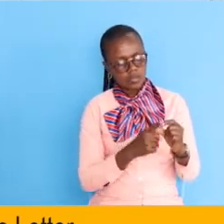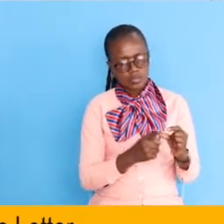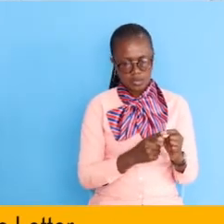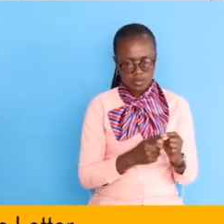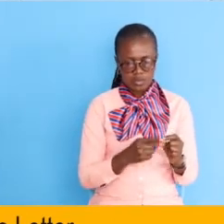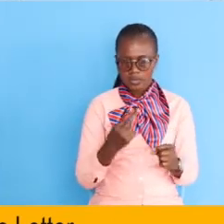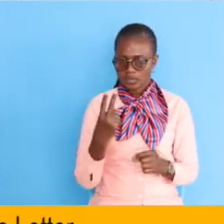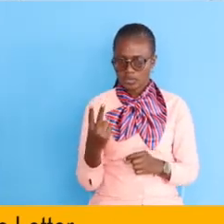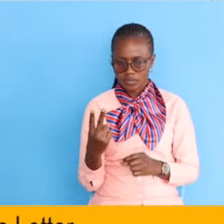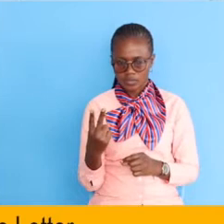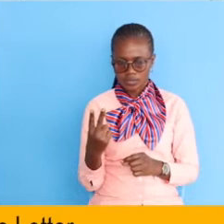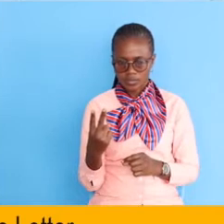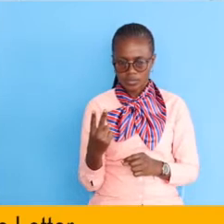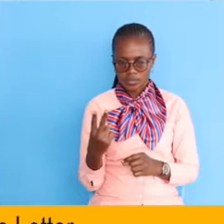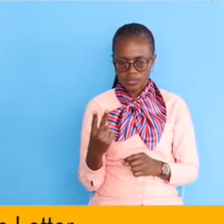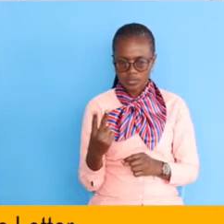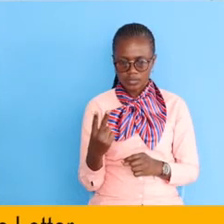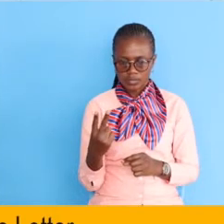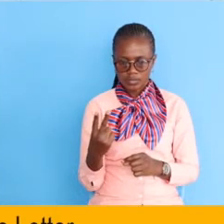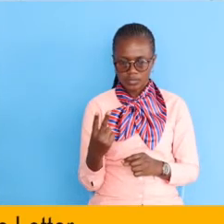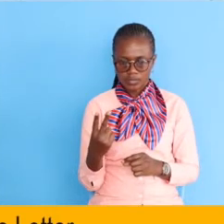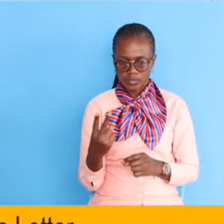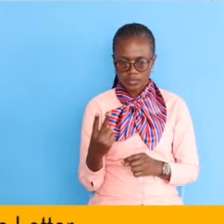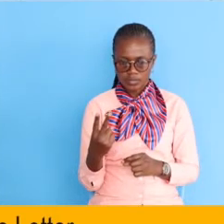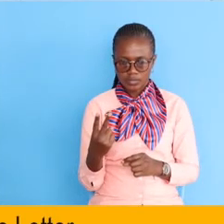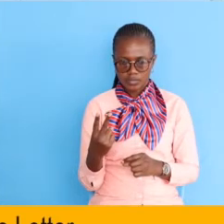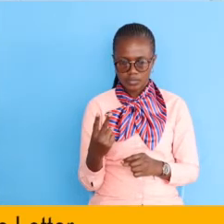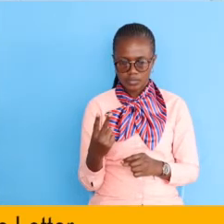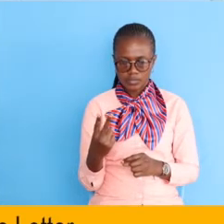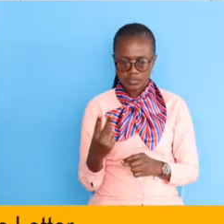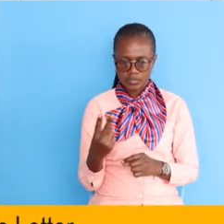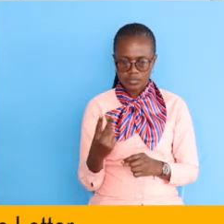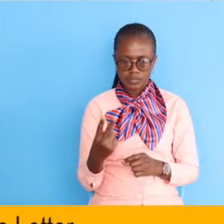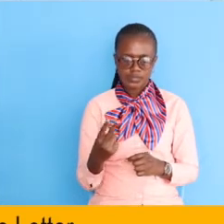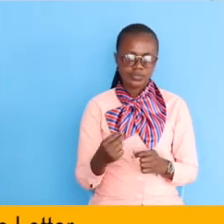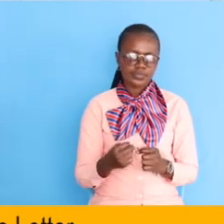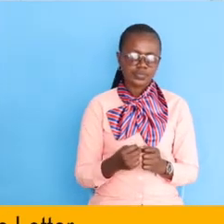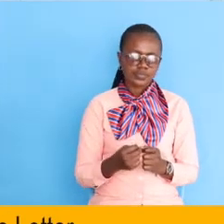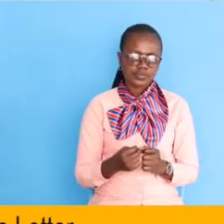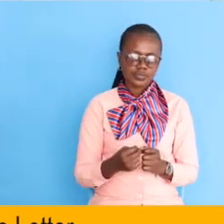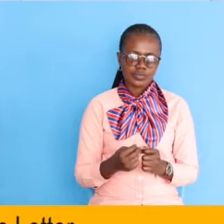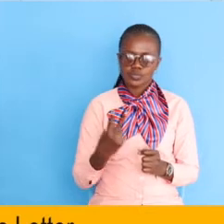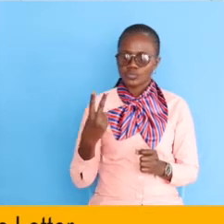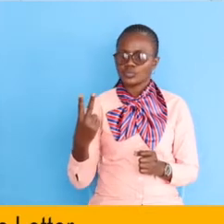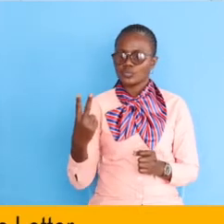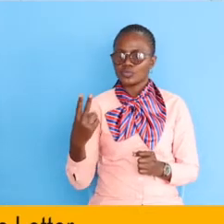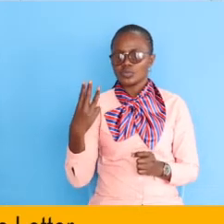two could turn into this number You talk about